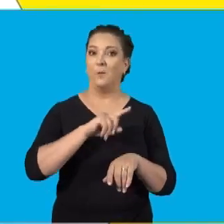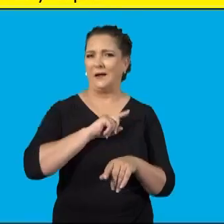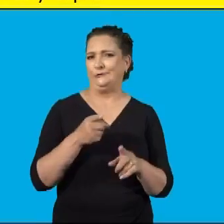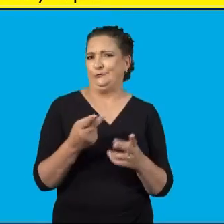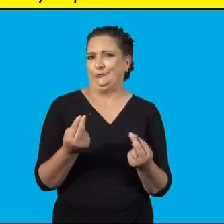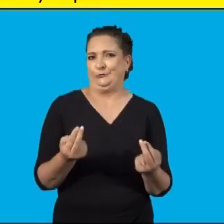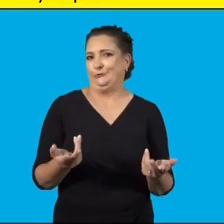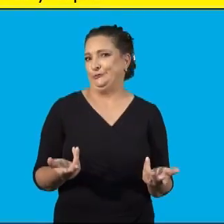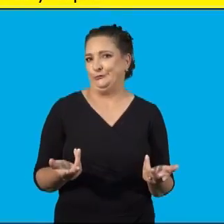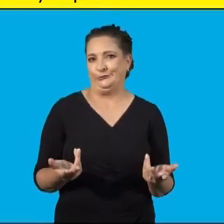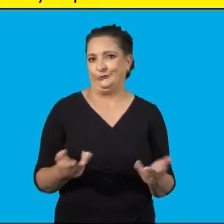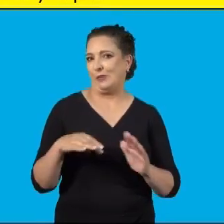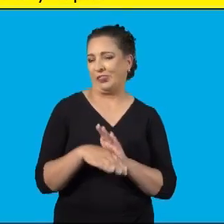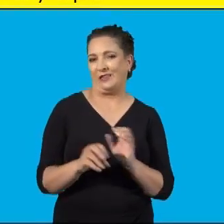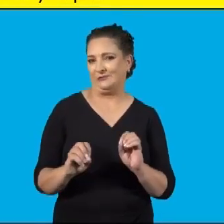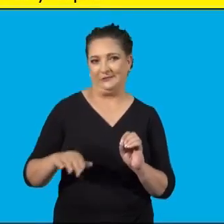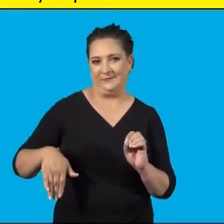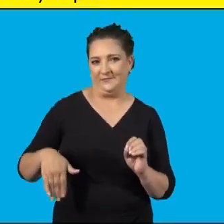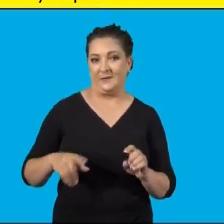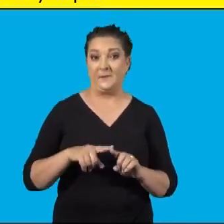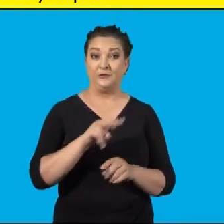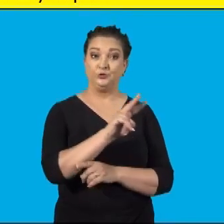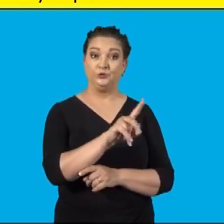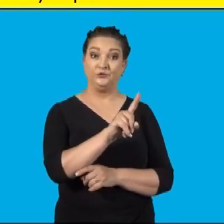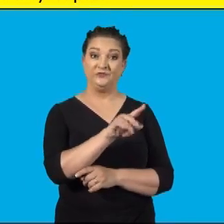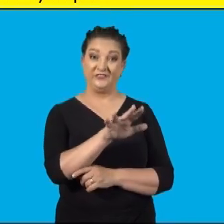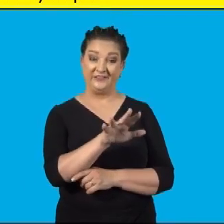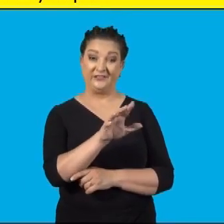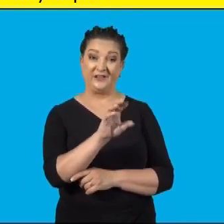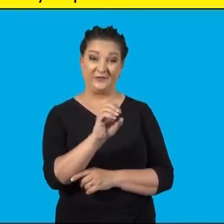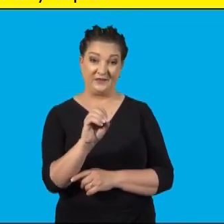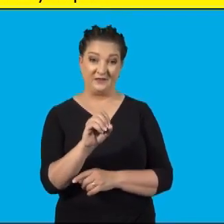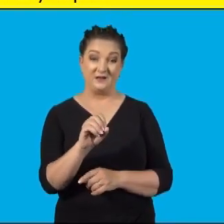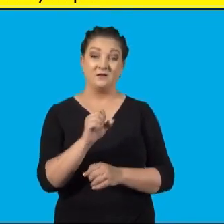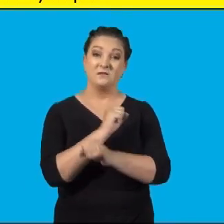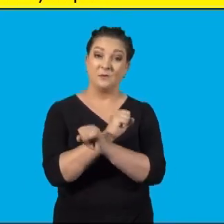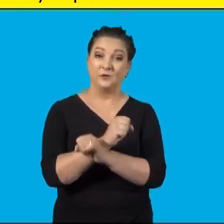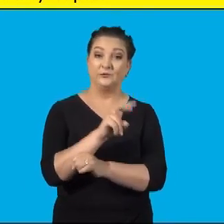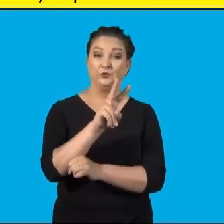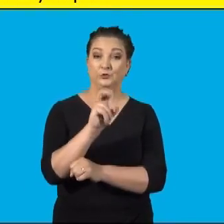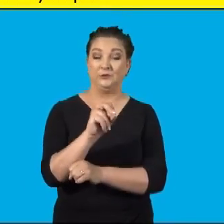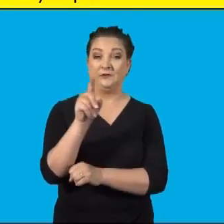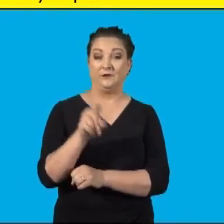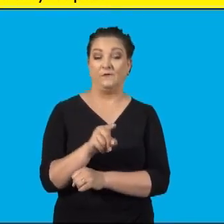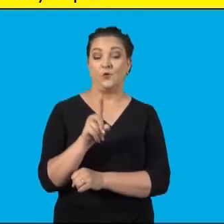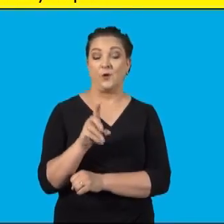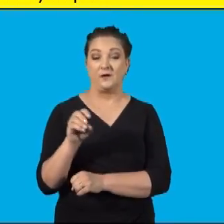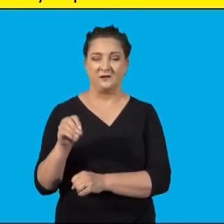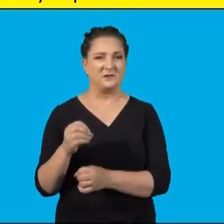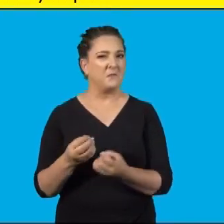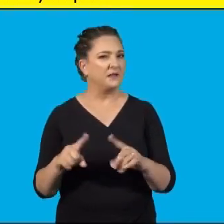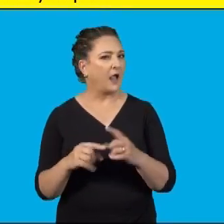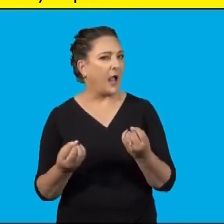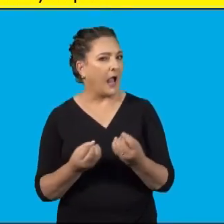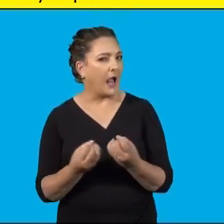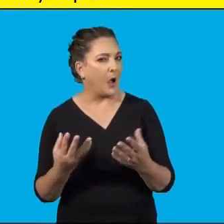is new equipment. So I'm just going to say my 215,000, multiply that by your 20 over 100. For how many